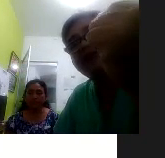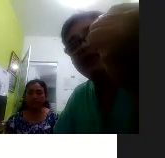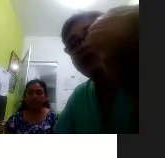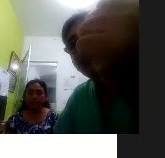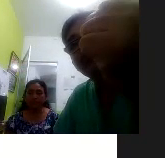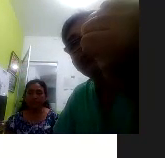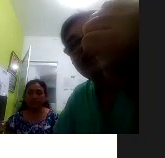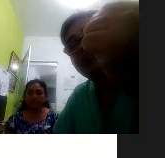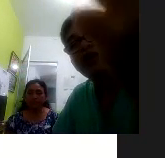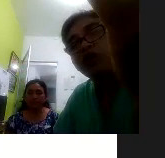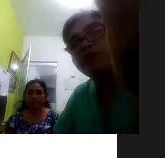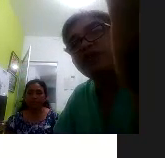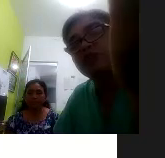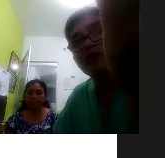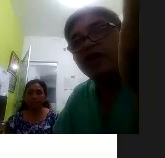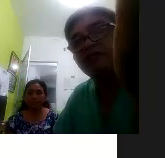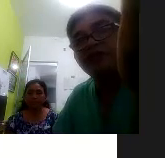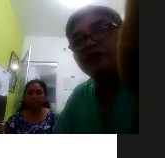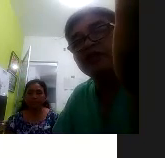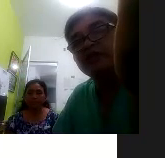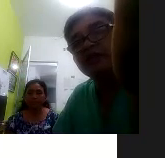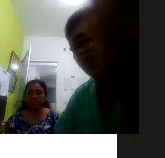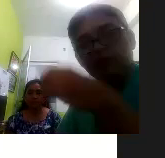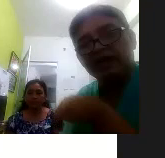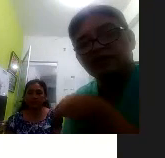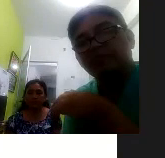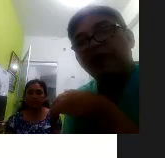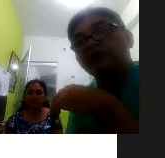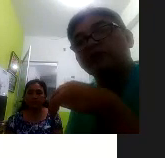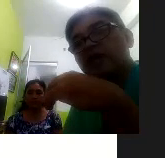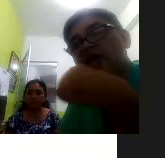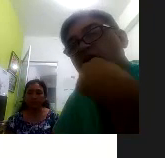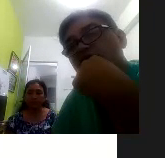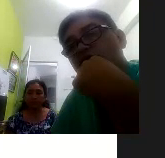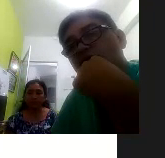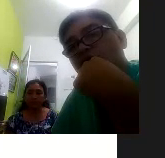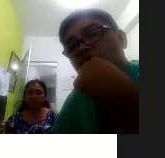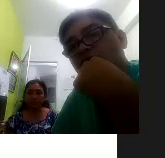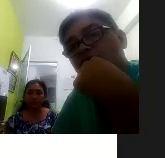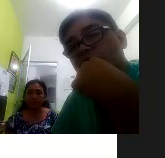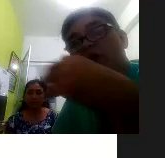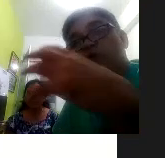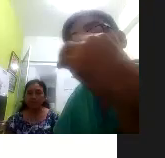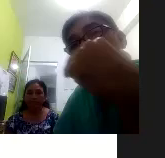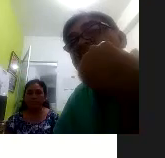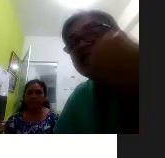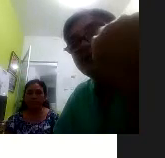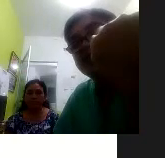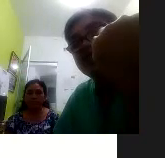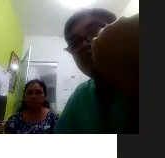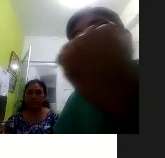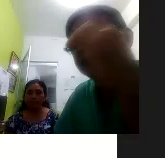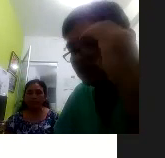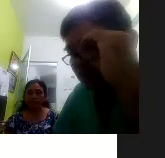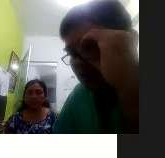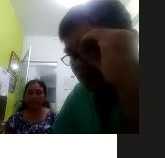are afraid to go to a big hospital because they are afraid then to get the virus. So our work here is